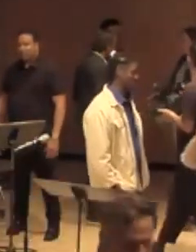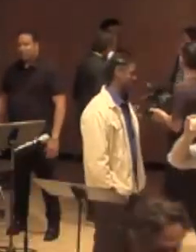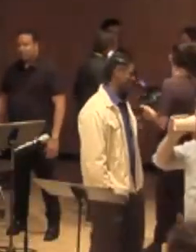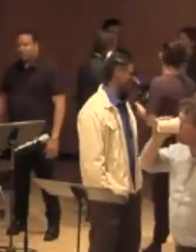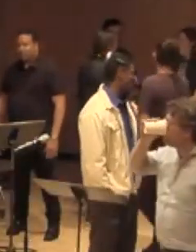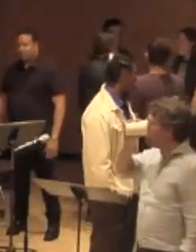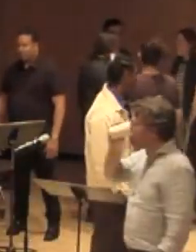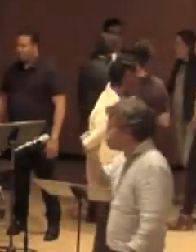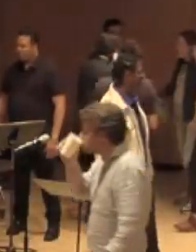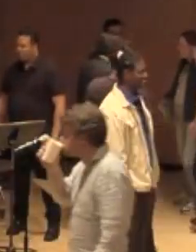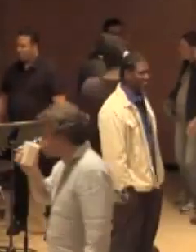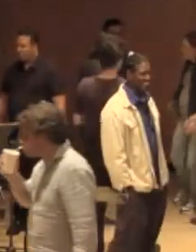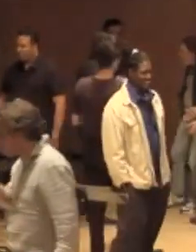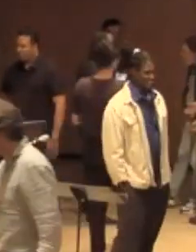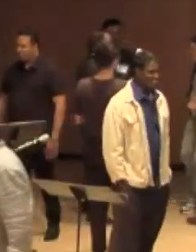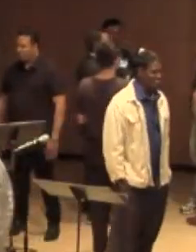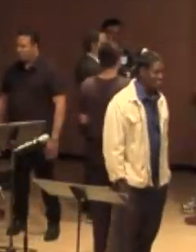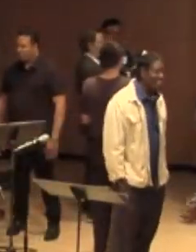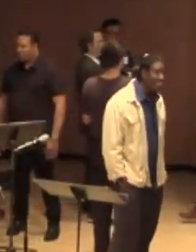little